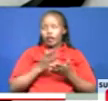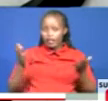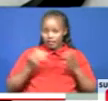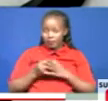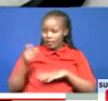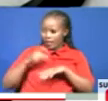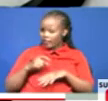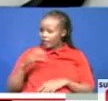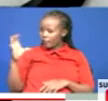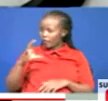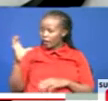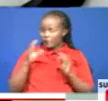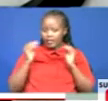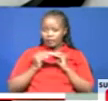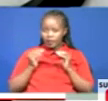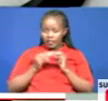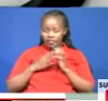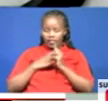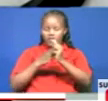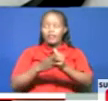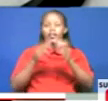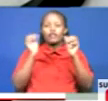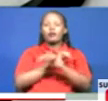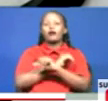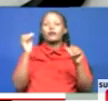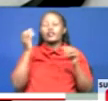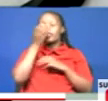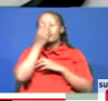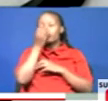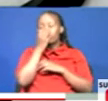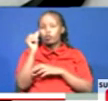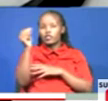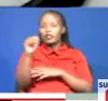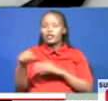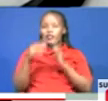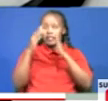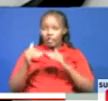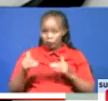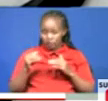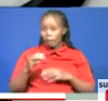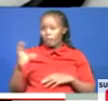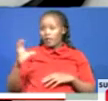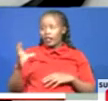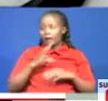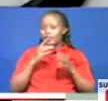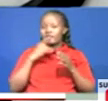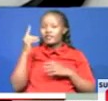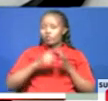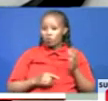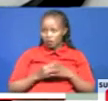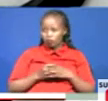meeting chaired by President William Ruto in Statehouse Nairobi, the cabinet noted that Kenya National Trading